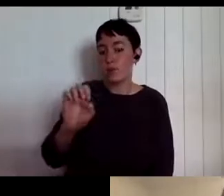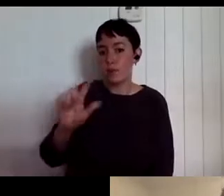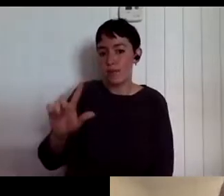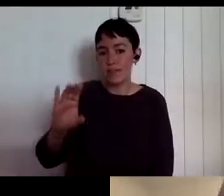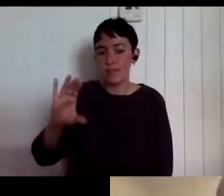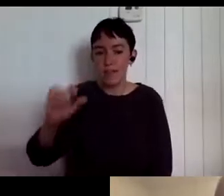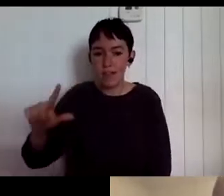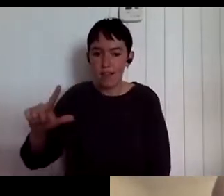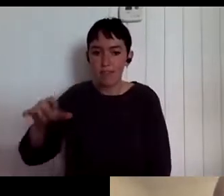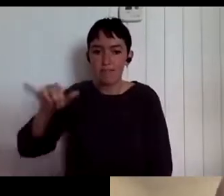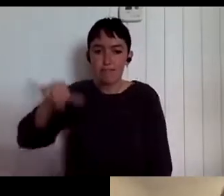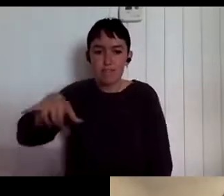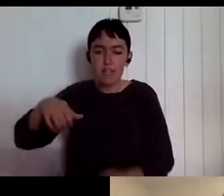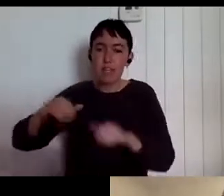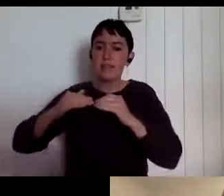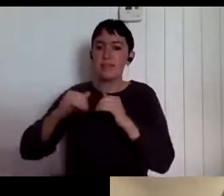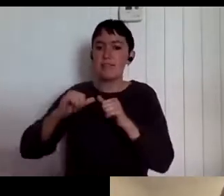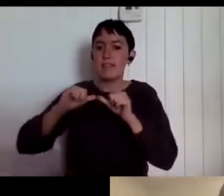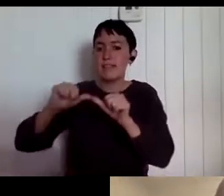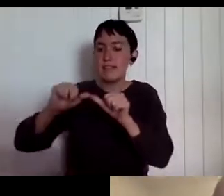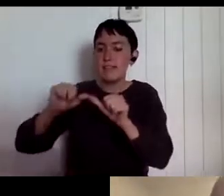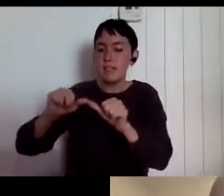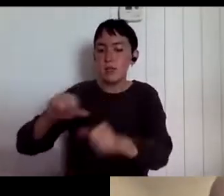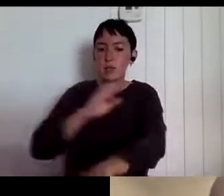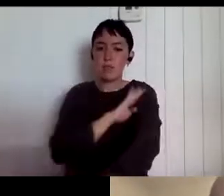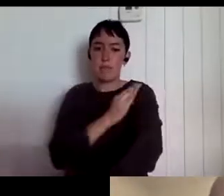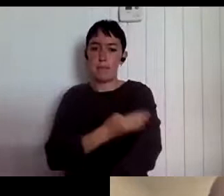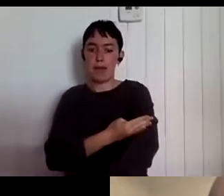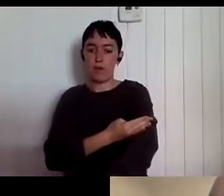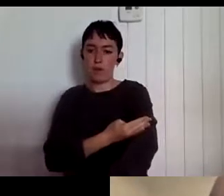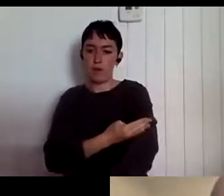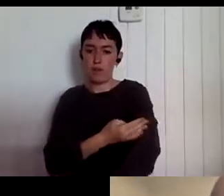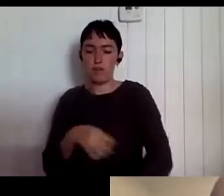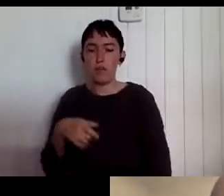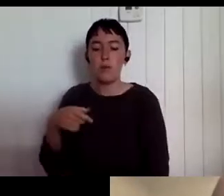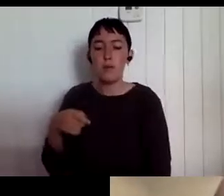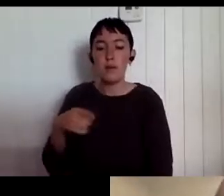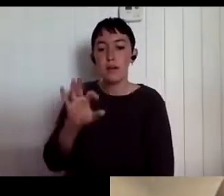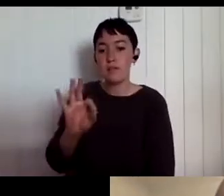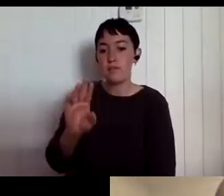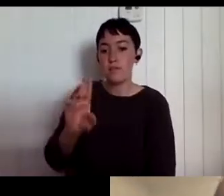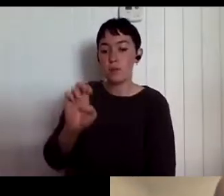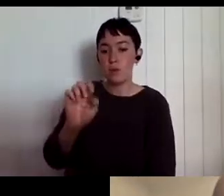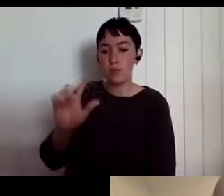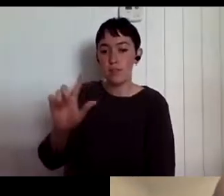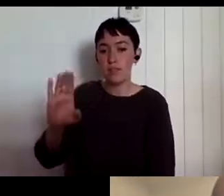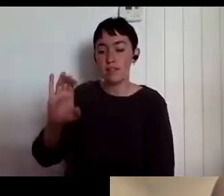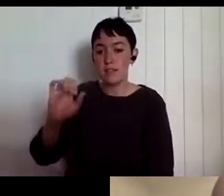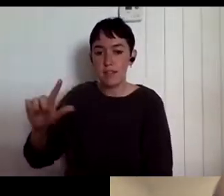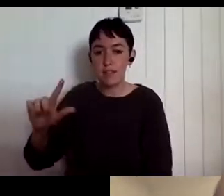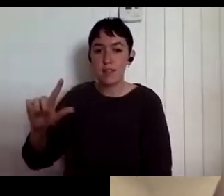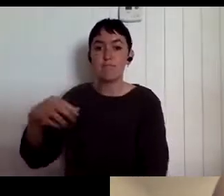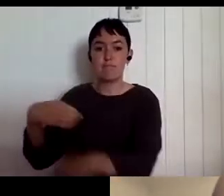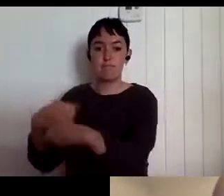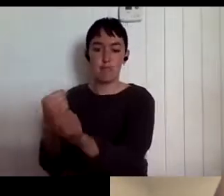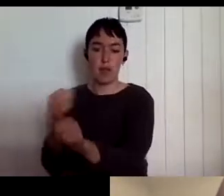continuous power source to it. So for example, for a fuel cell is the reaction of creating water. So you use